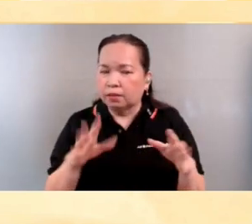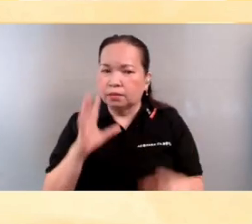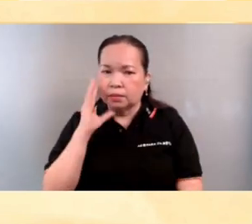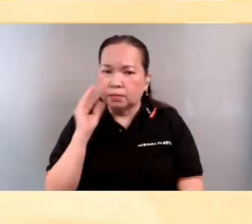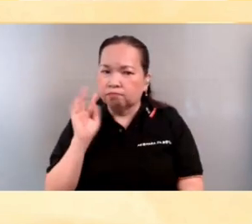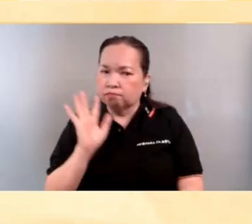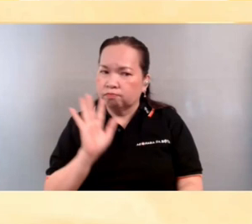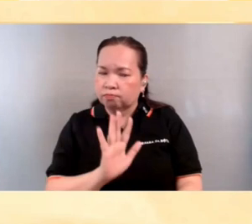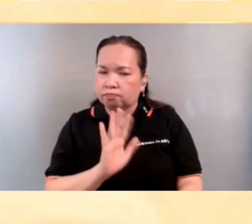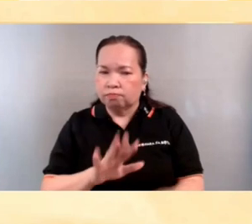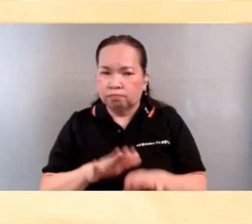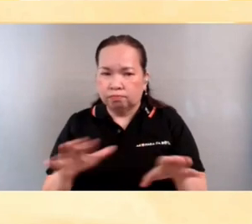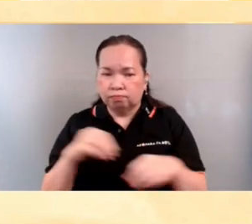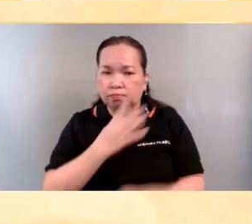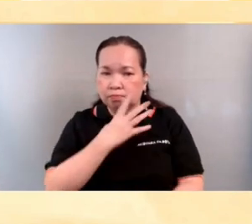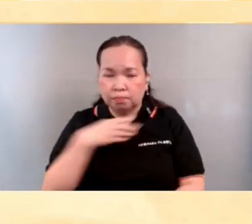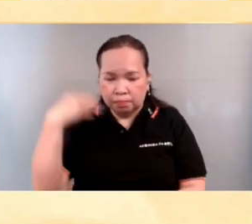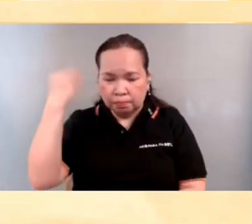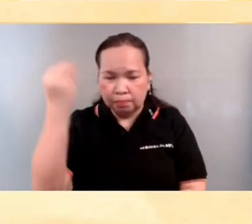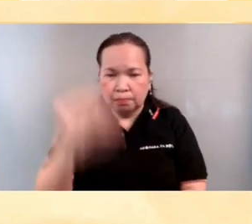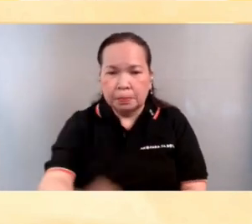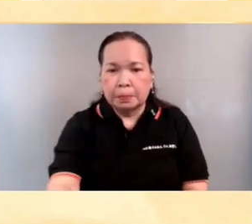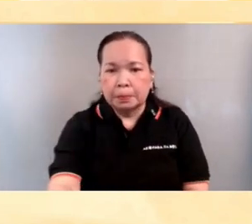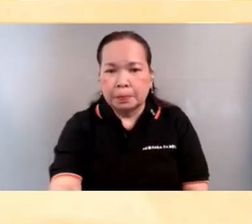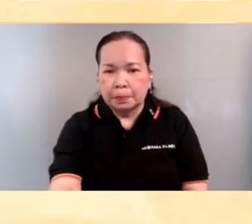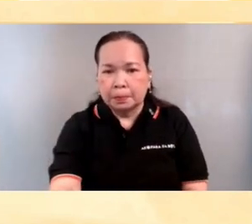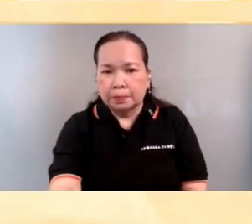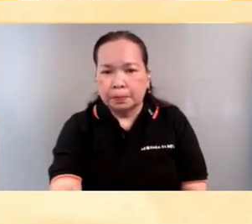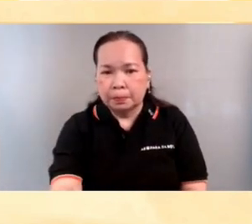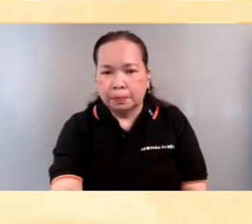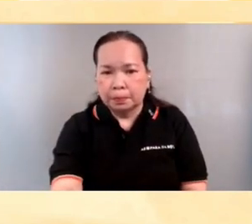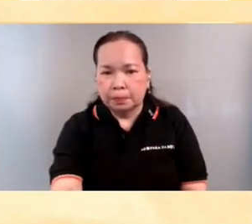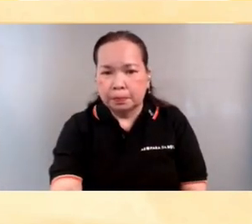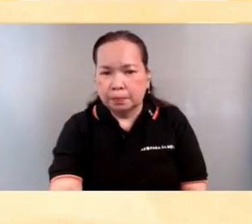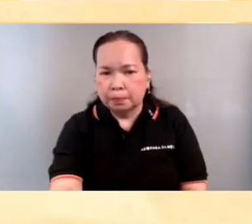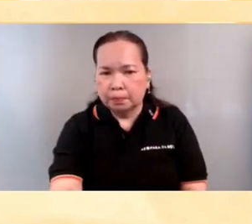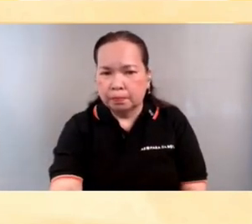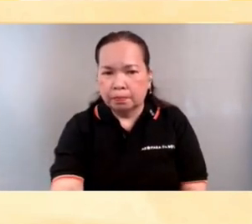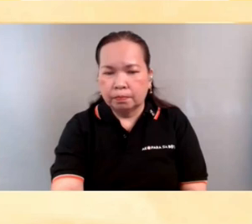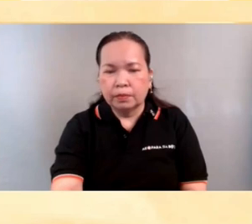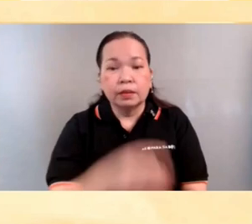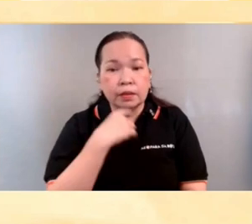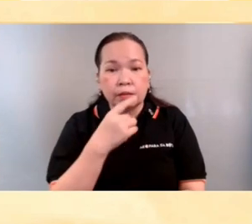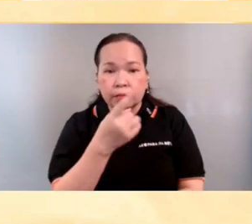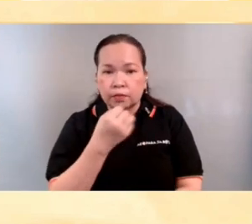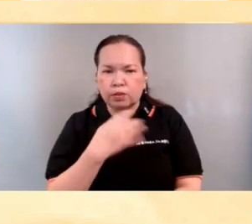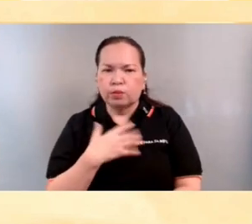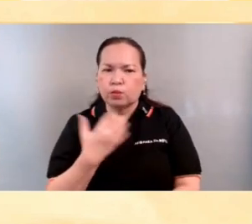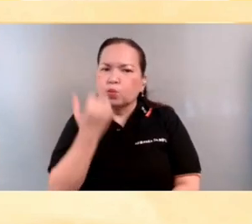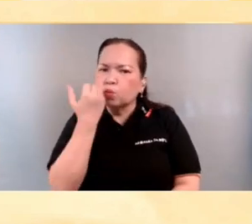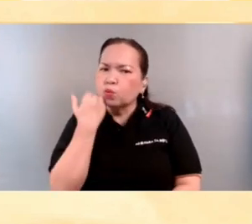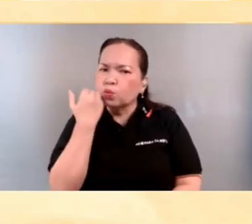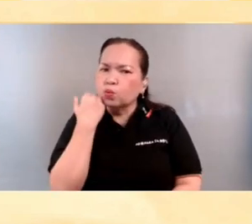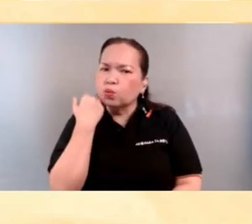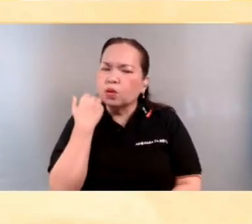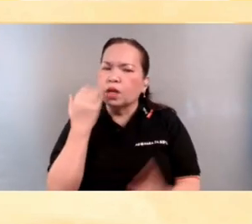the Bangsamoro. A 2020 needs assessment study reported that a general lack of service facilities